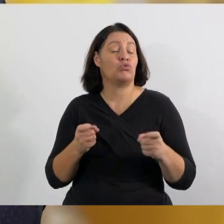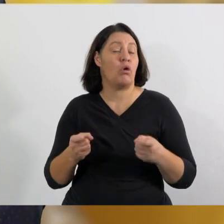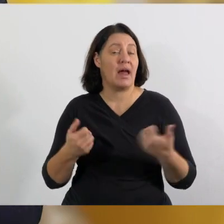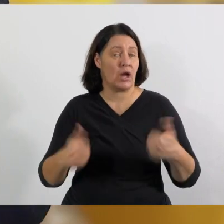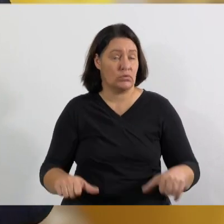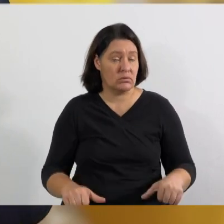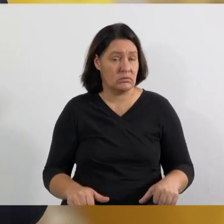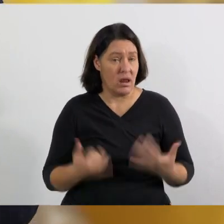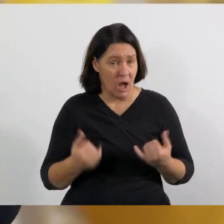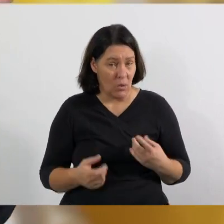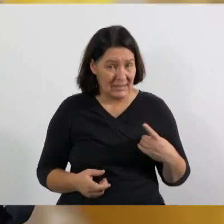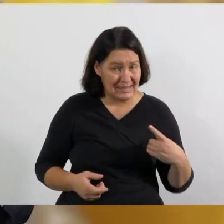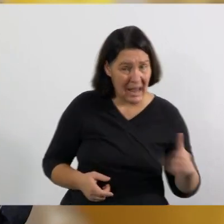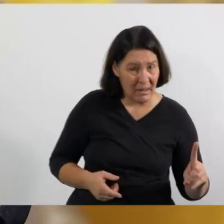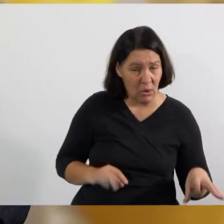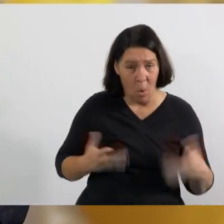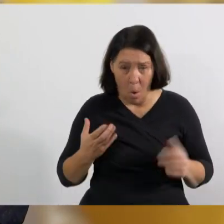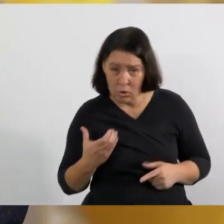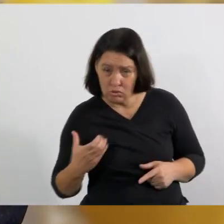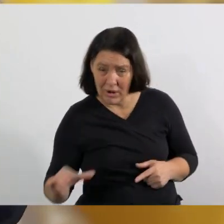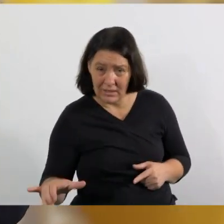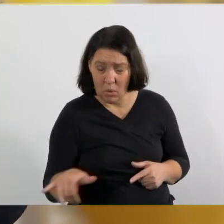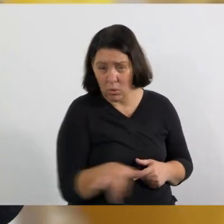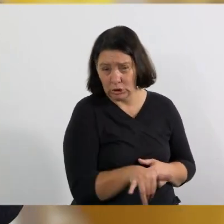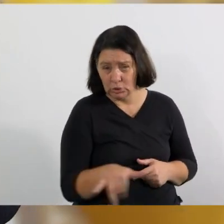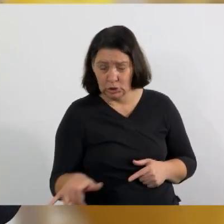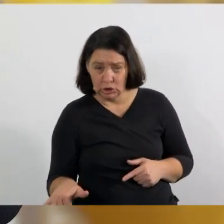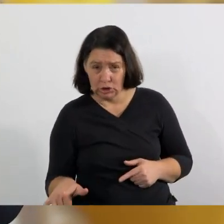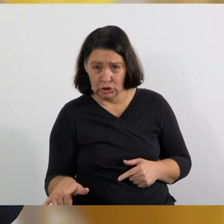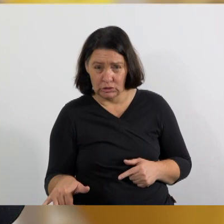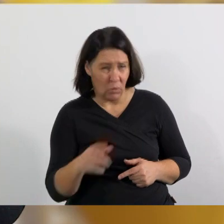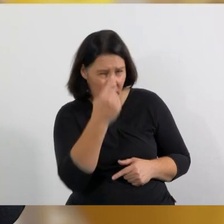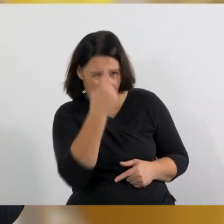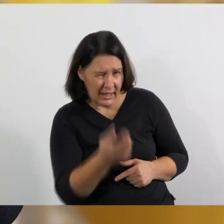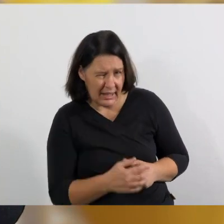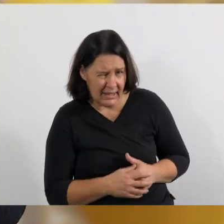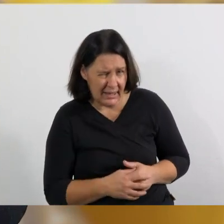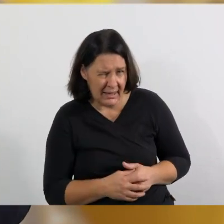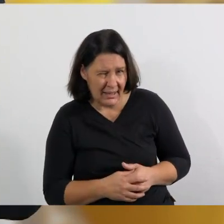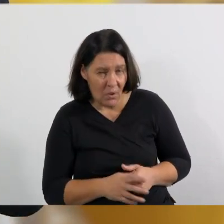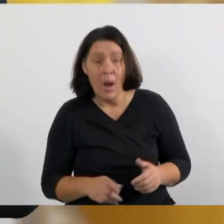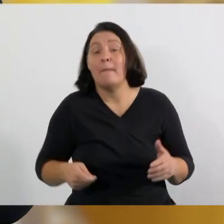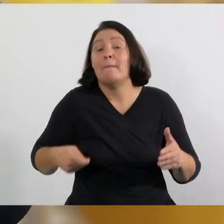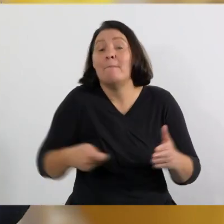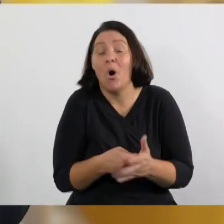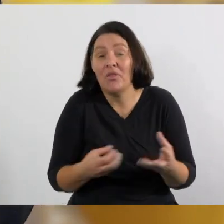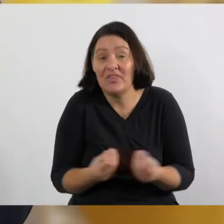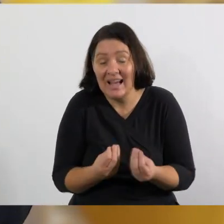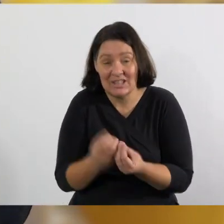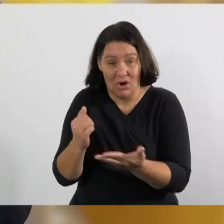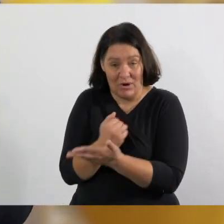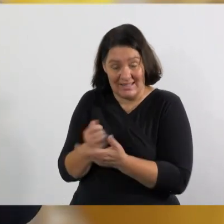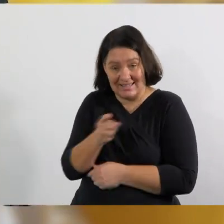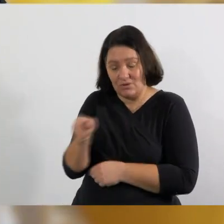then is, do you debit the creditors control account or do you credit it? What do you think? We have bought goods on